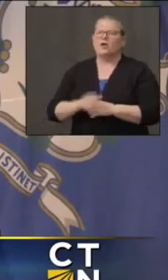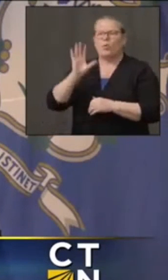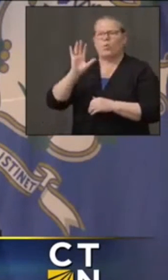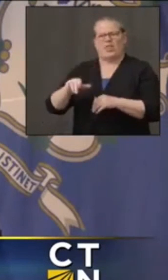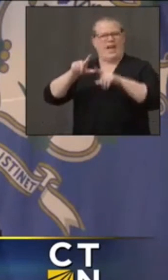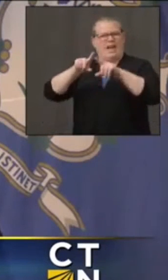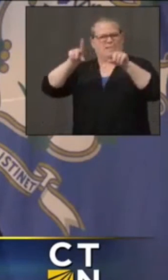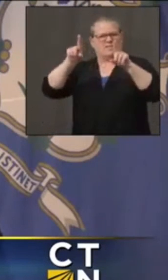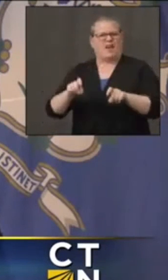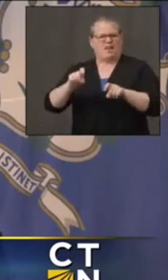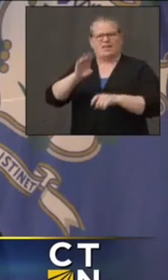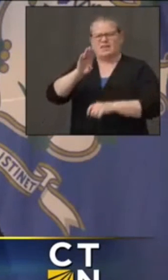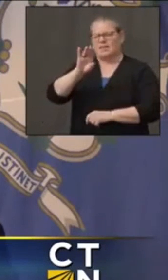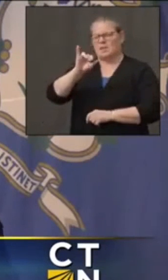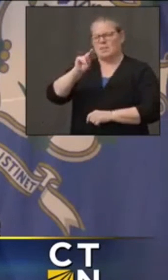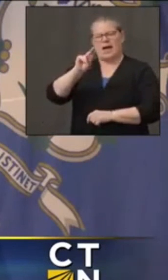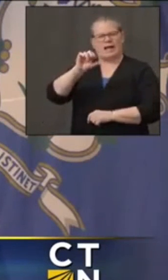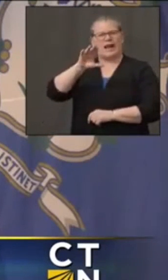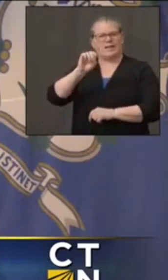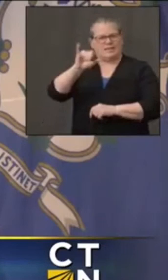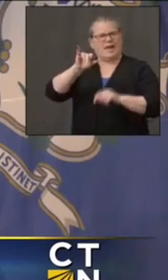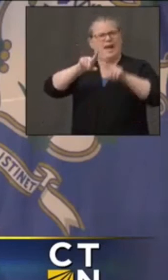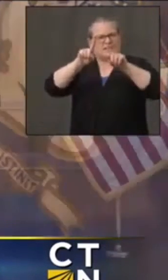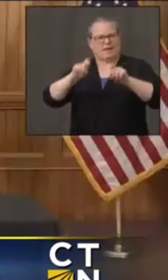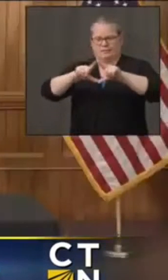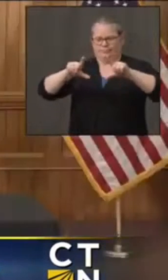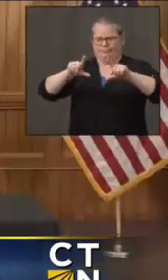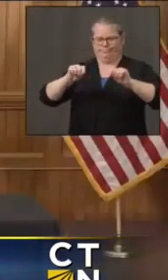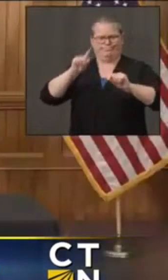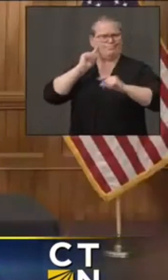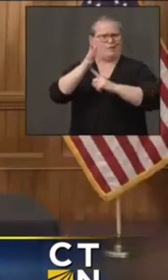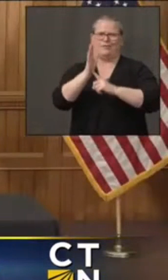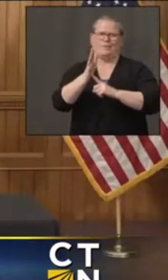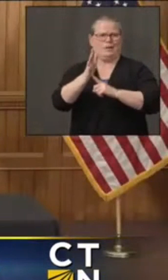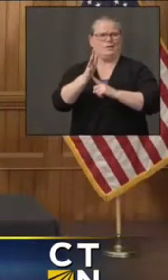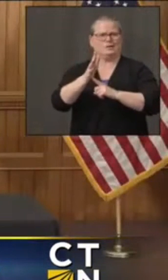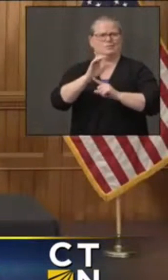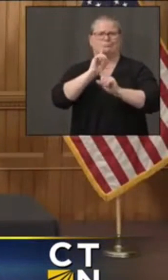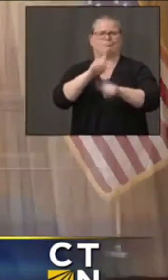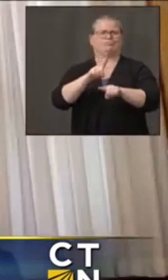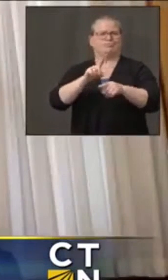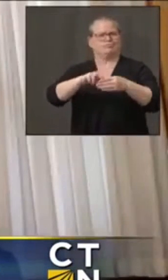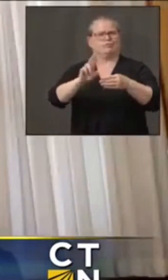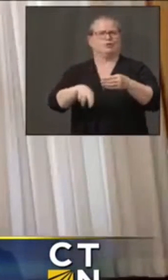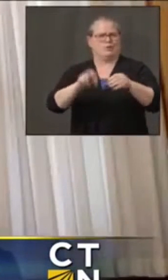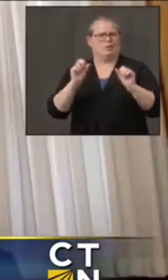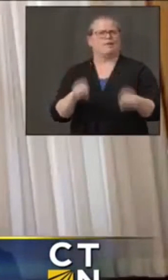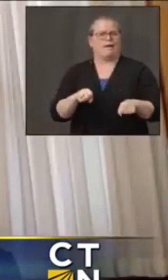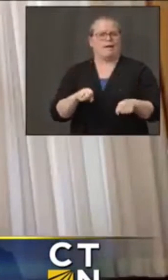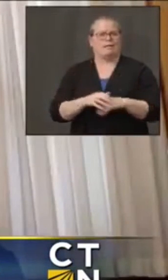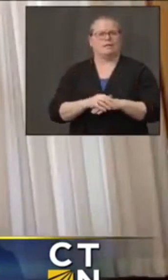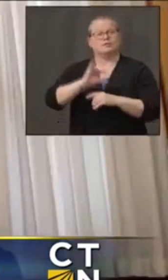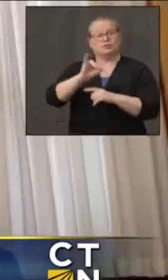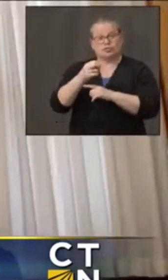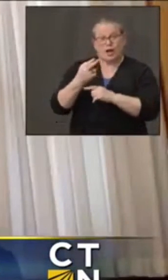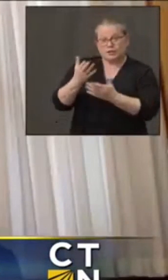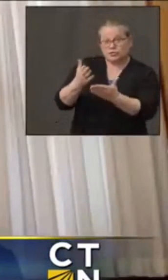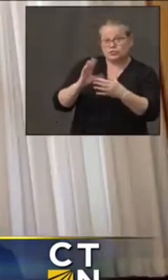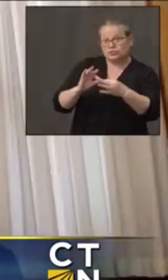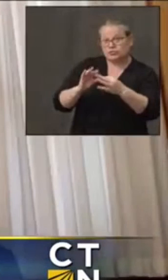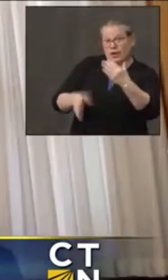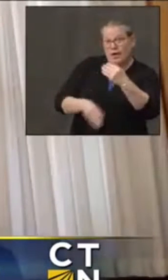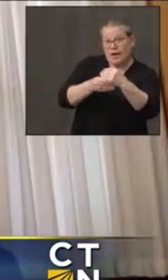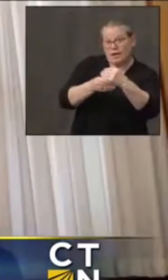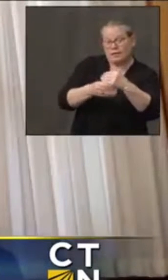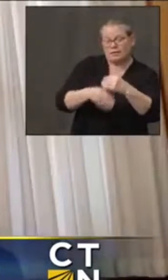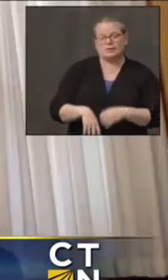about 5 minutes, but Josh? Yeah, that's correct. The antigen testing platforms that are coming out, including the Binax